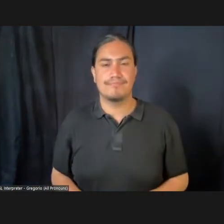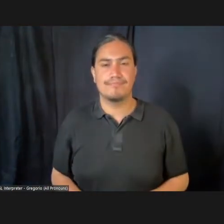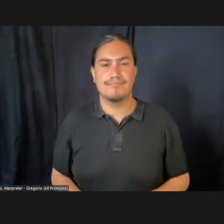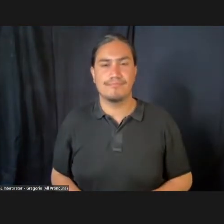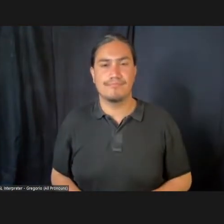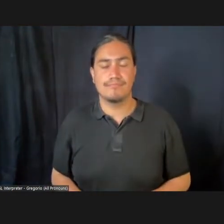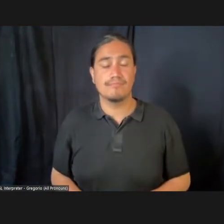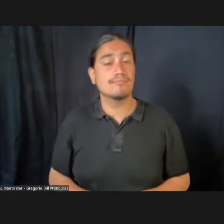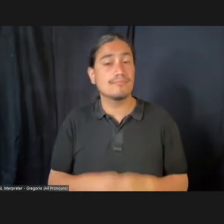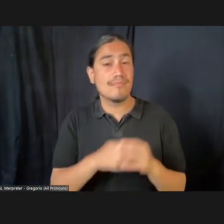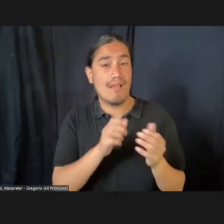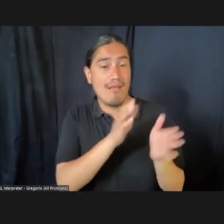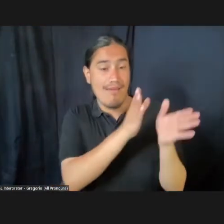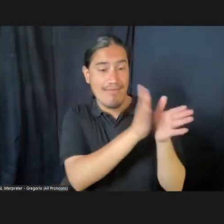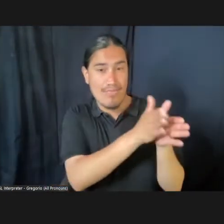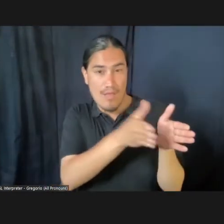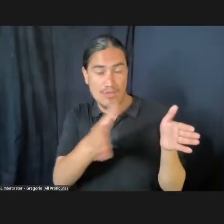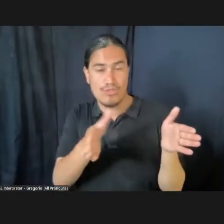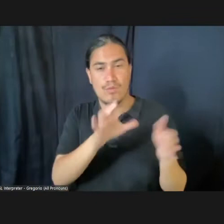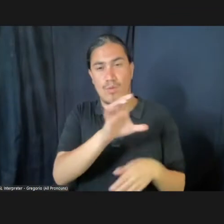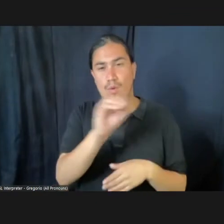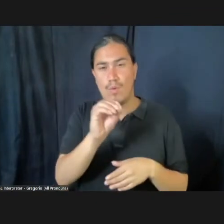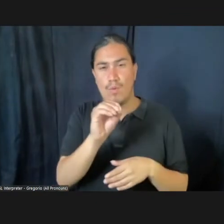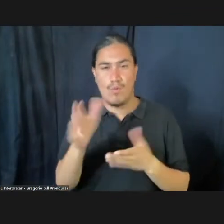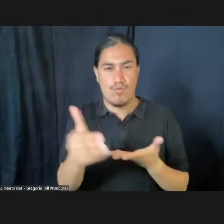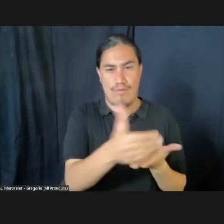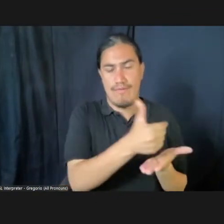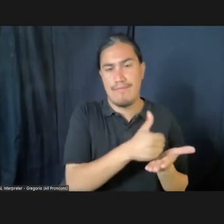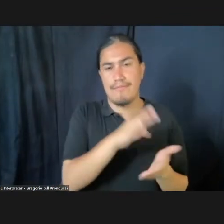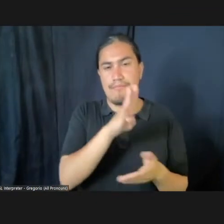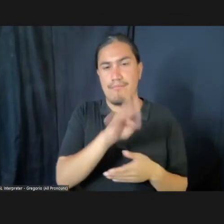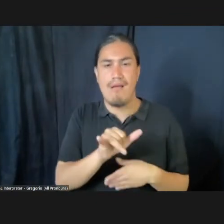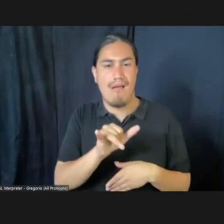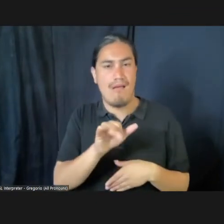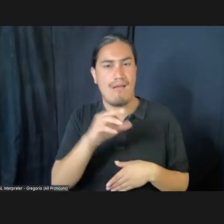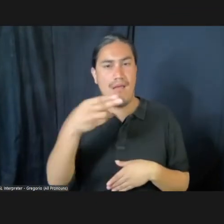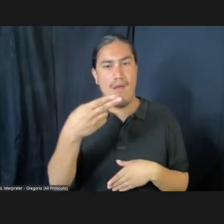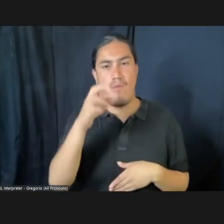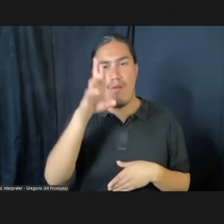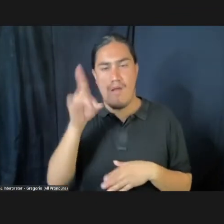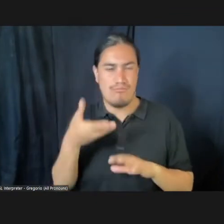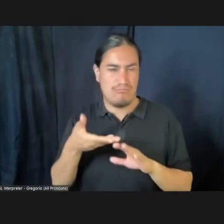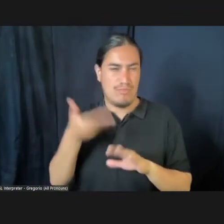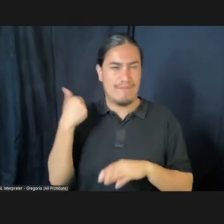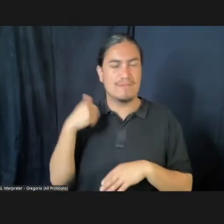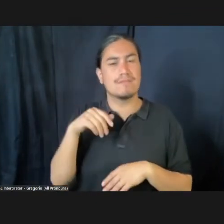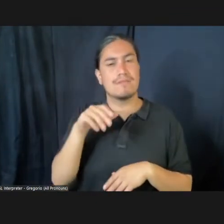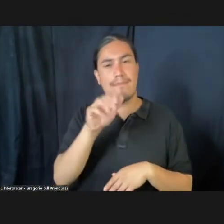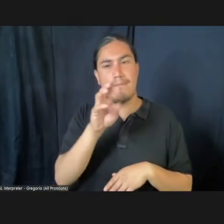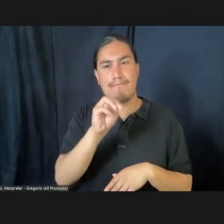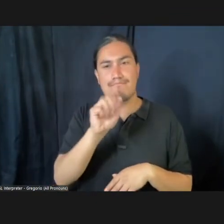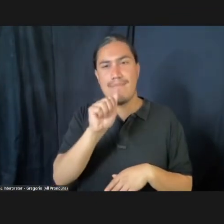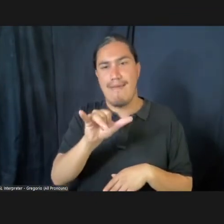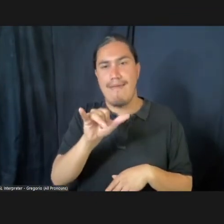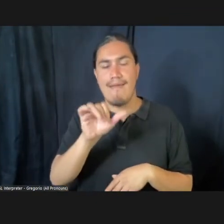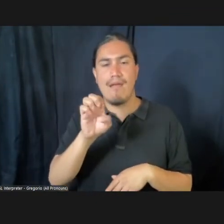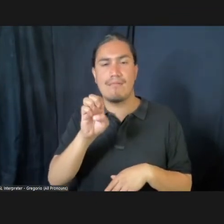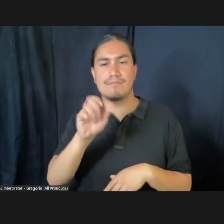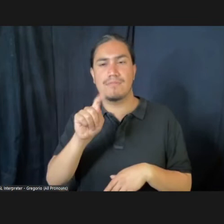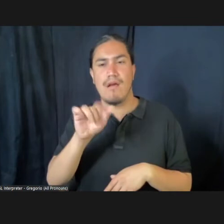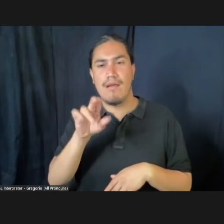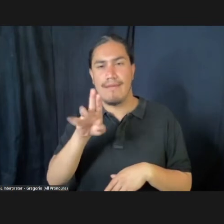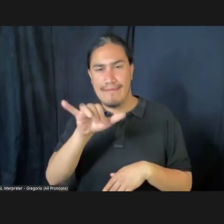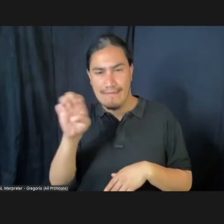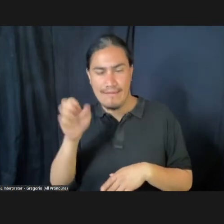The anthology was co-curated by former HowlRound content editor, May Antaki, HowlRound